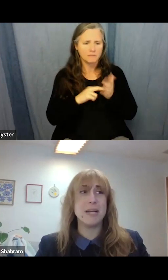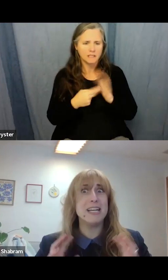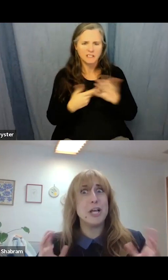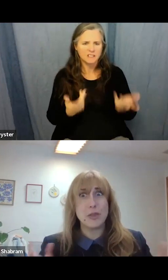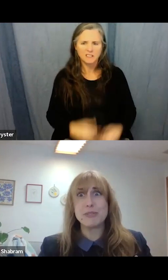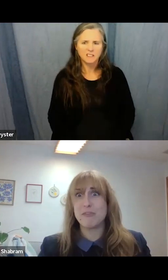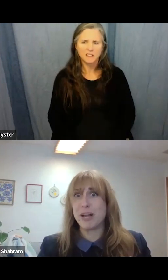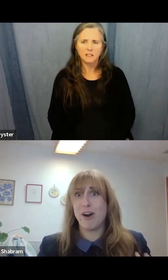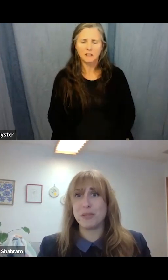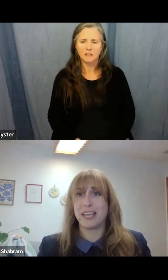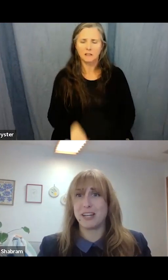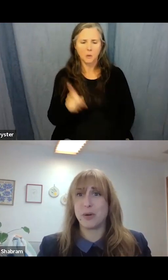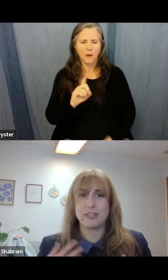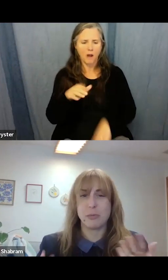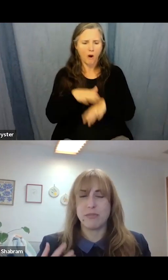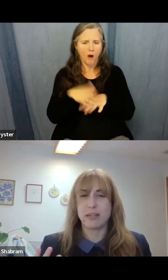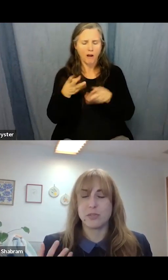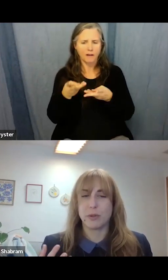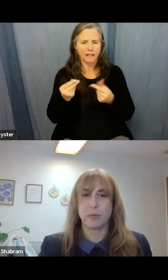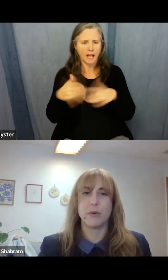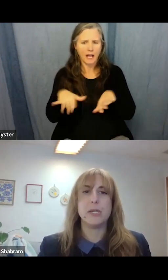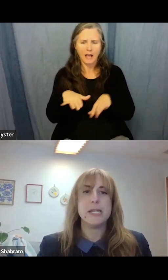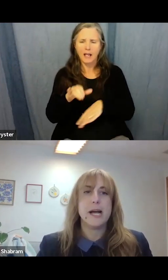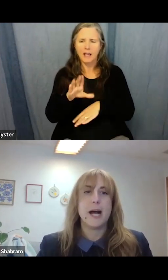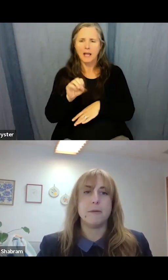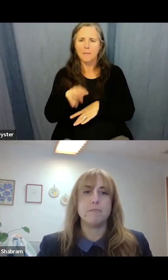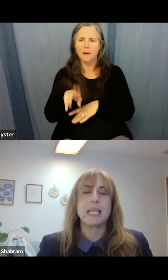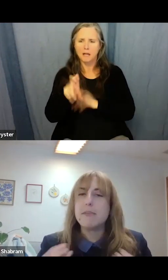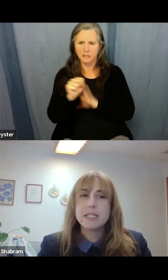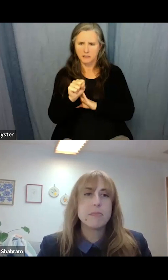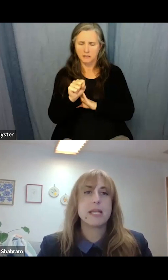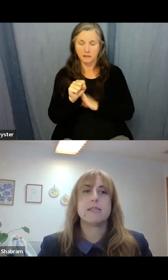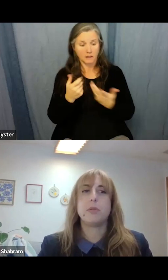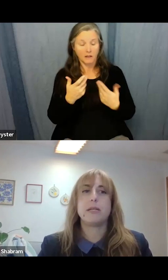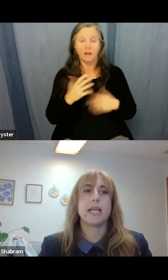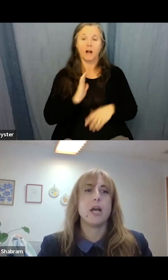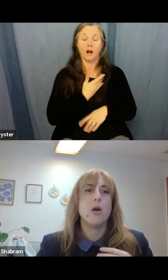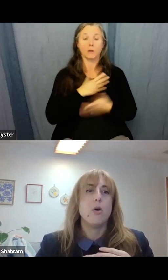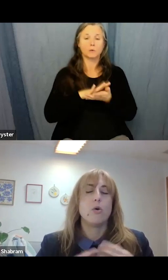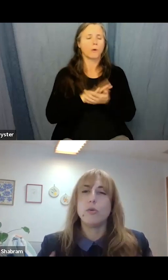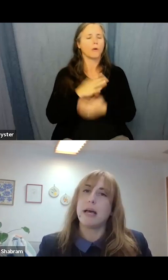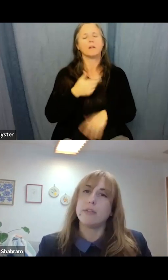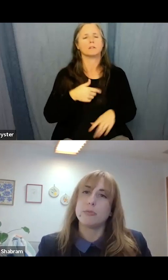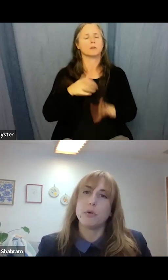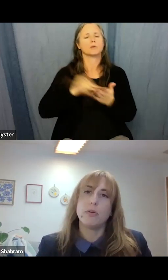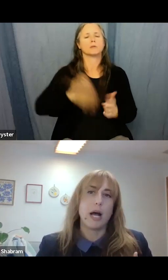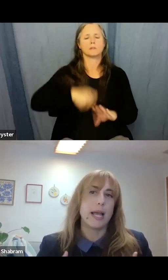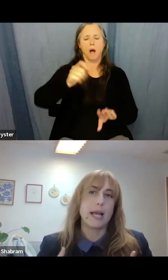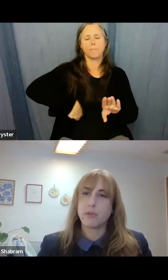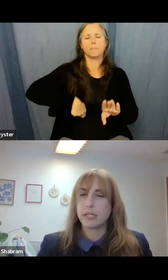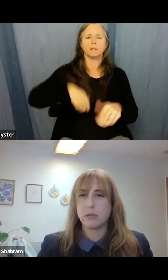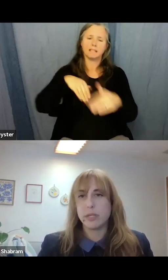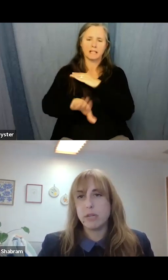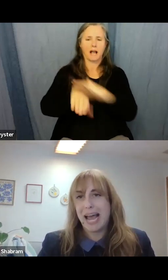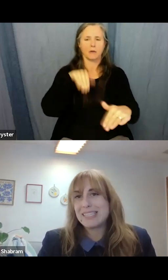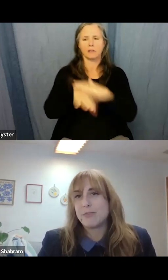it to them? Those have been complicated questions that we've had to sort through. Even something as simple as like, who is eligible? As